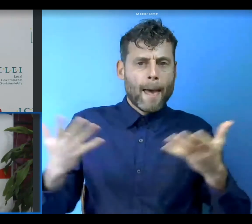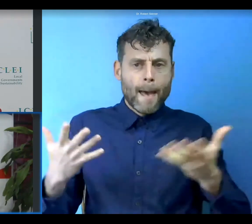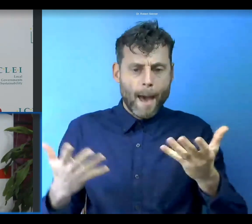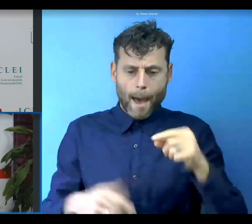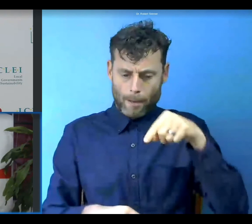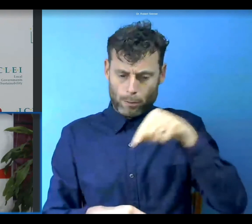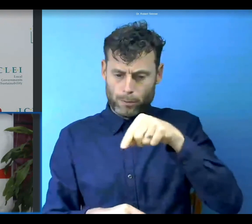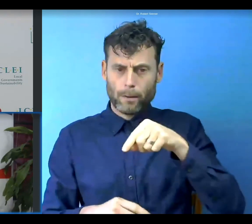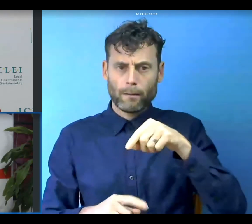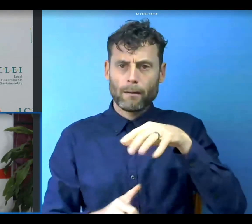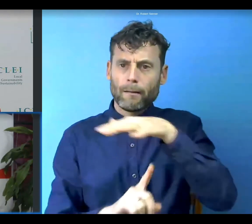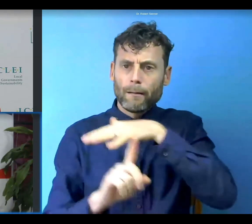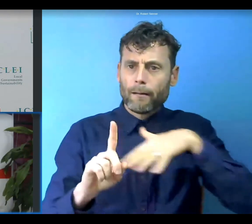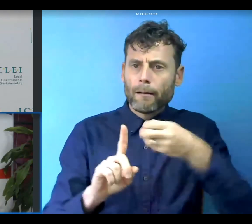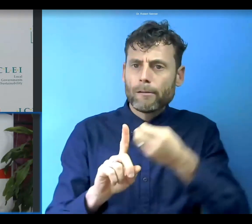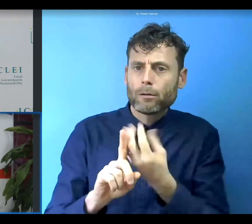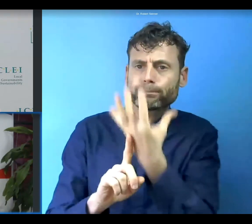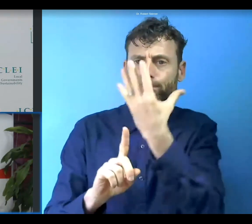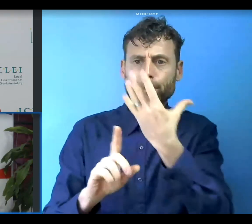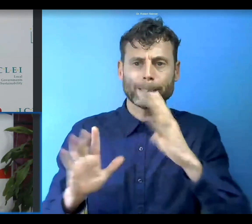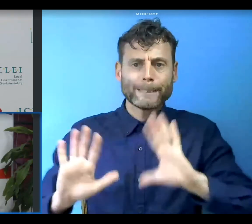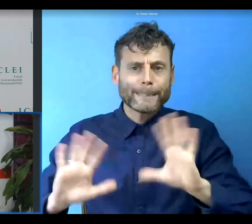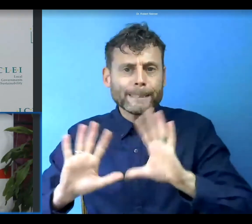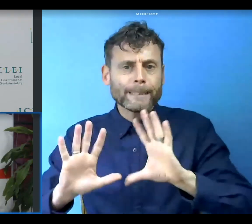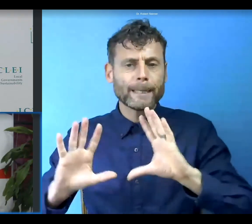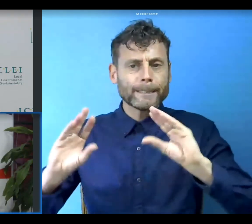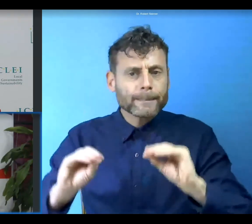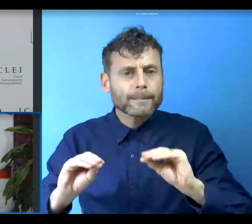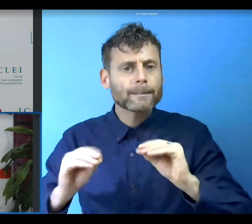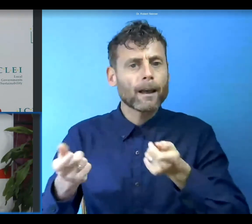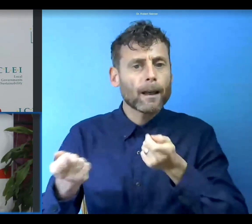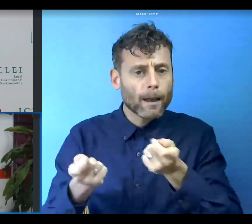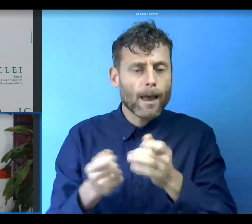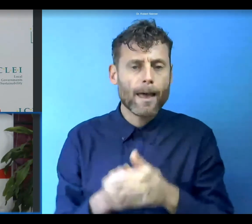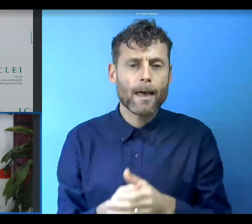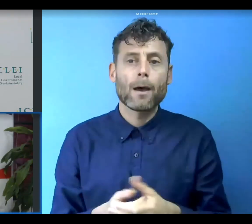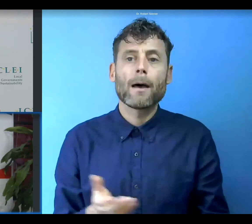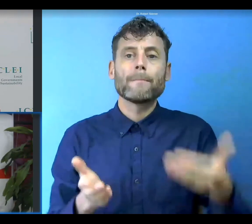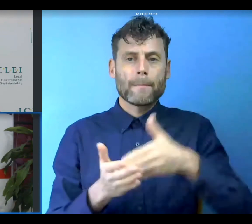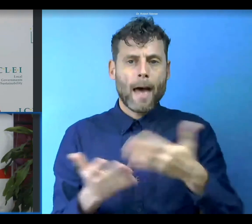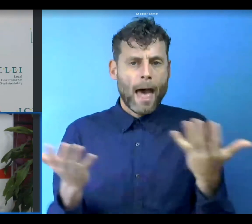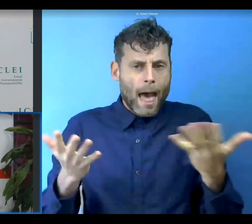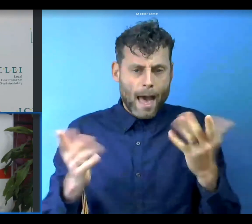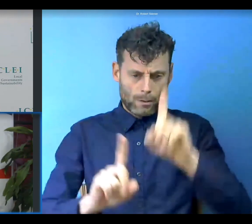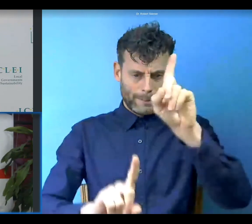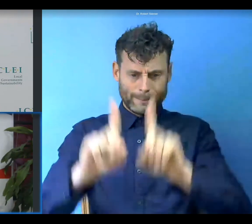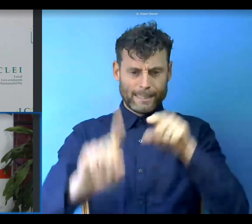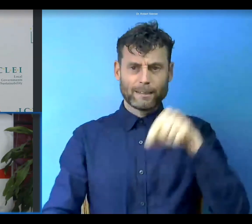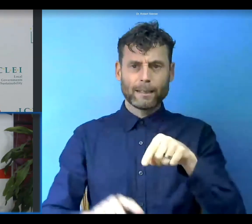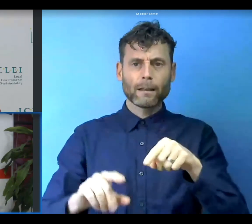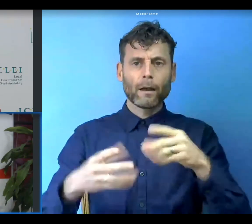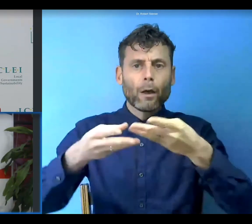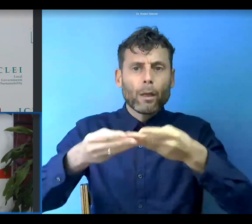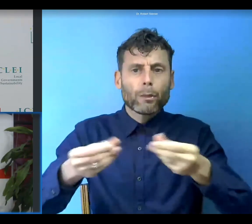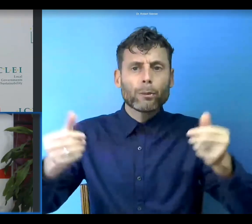a collaborative manner, and experimented to make our cities livelier and more cohesive,